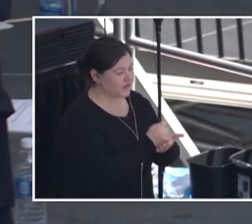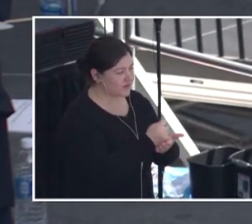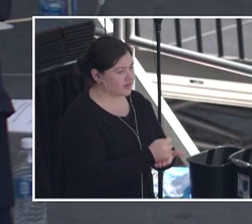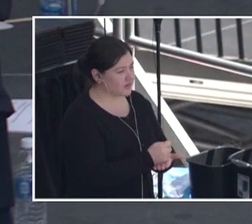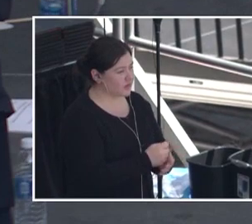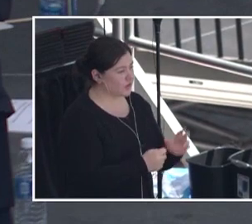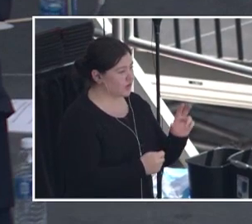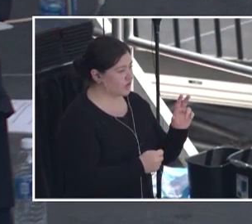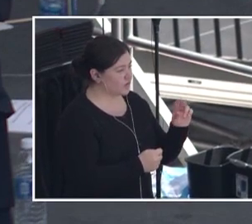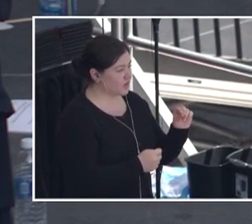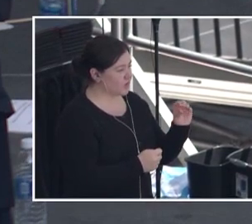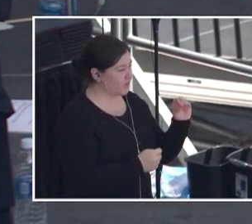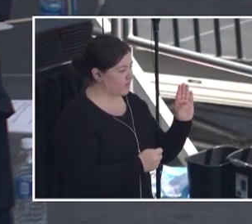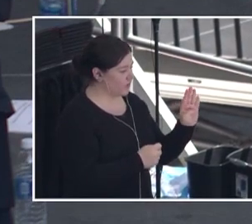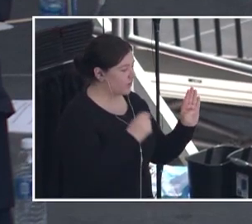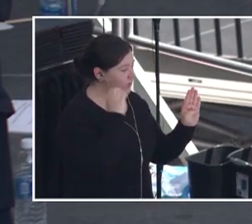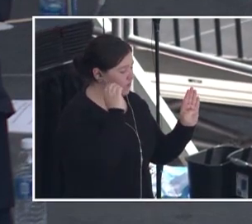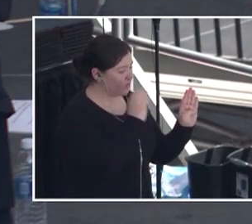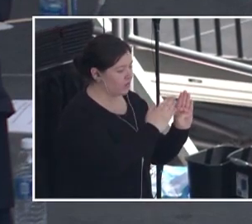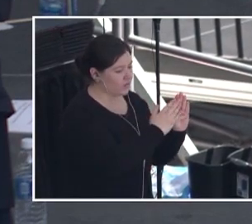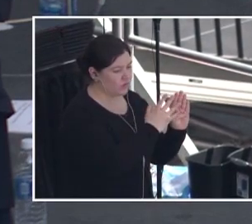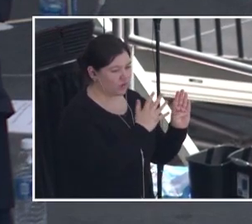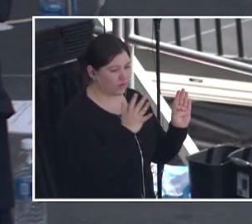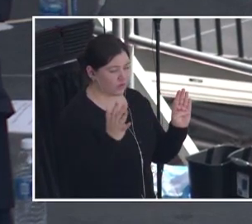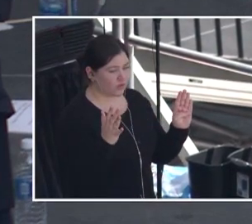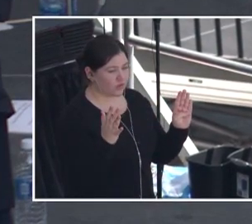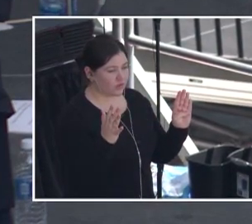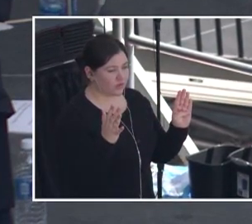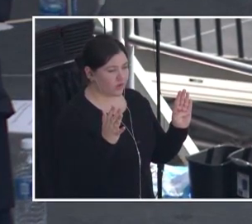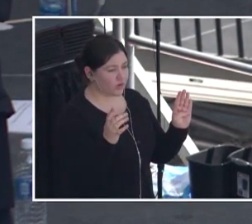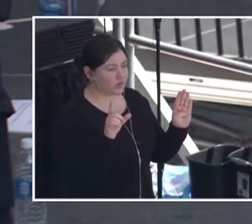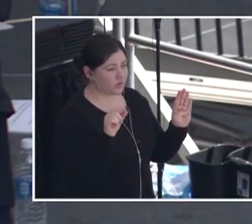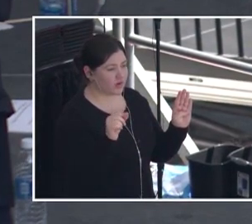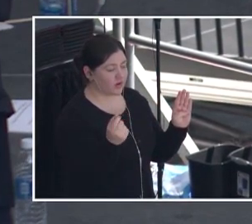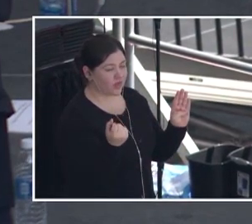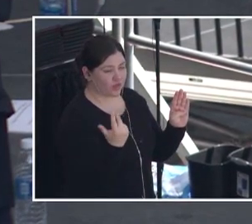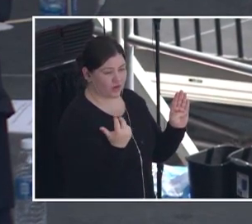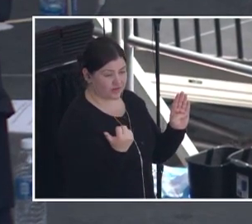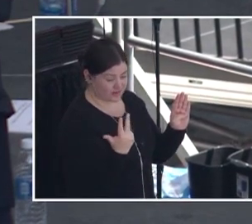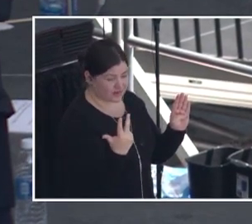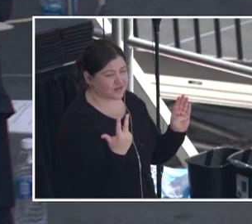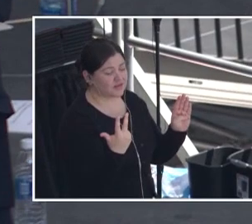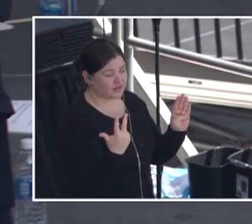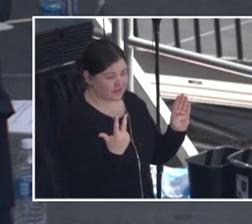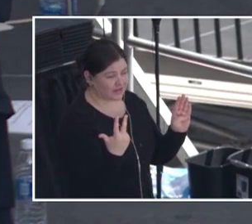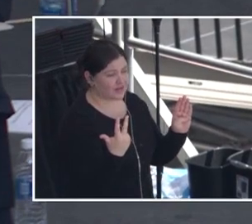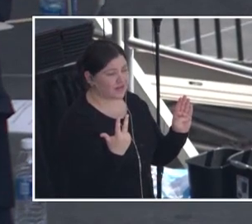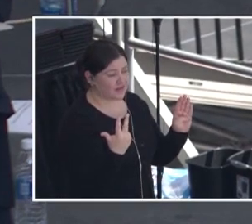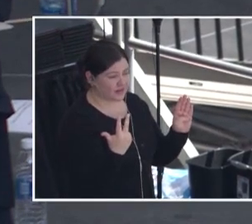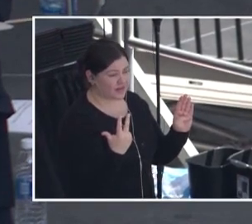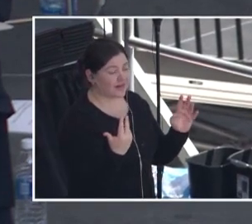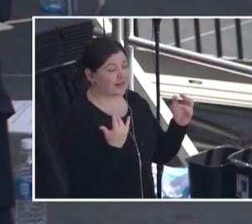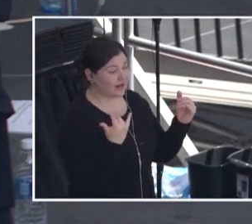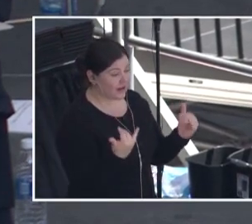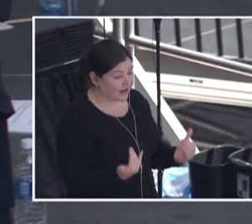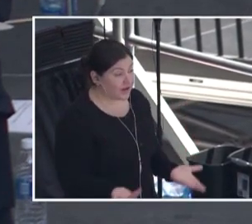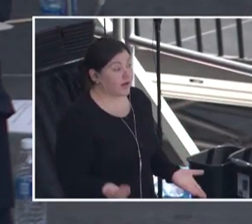2004 to 2013, And again,